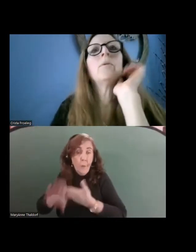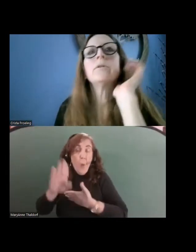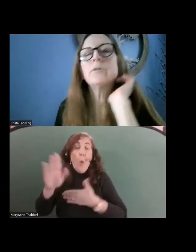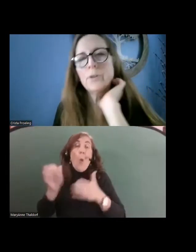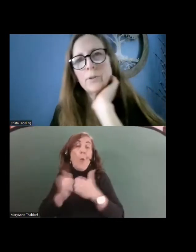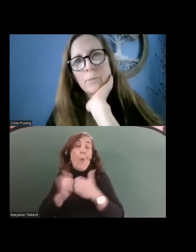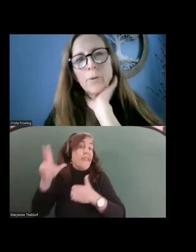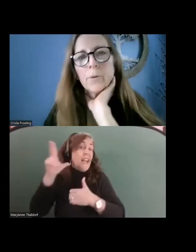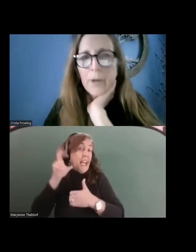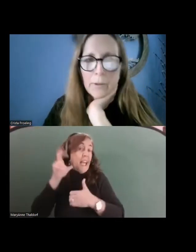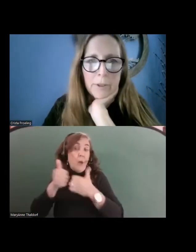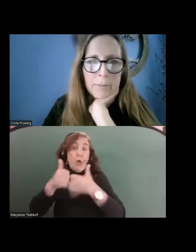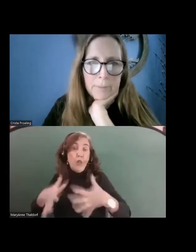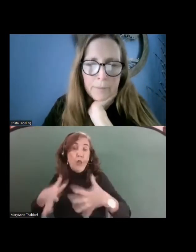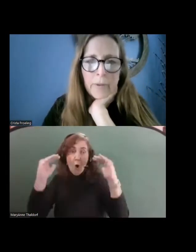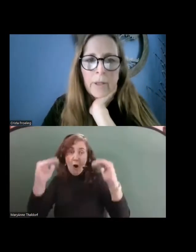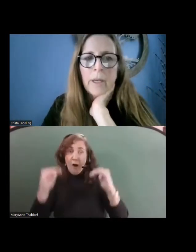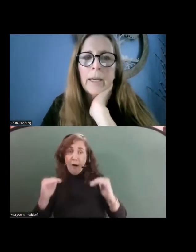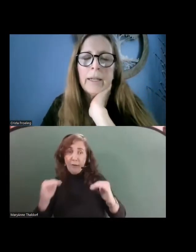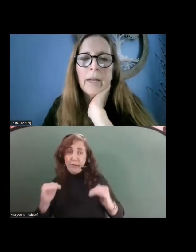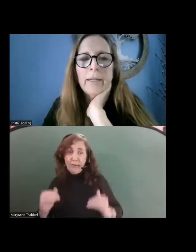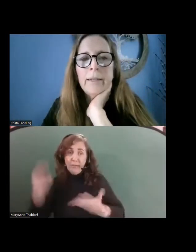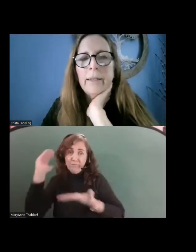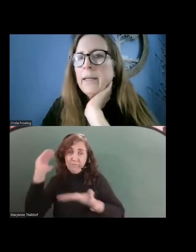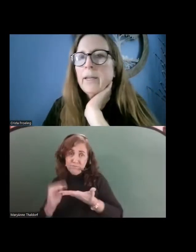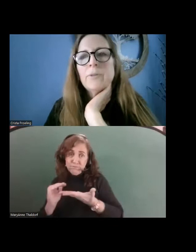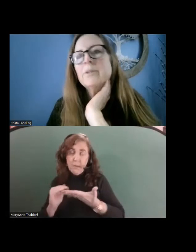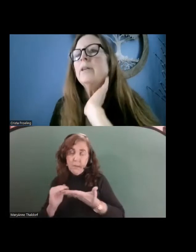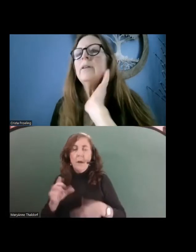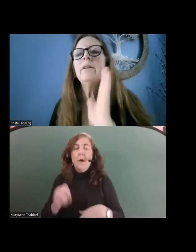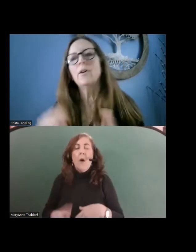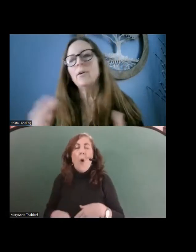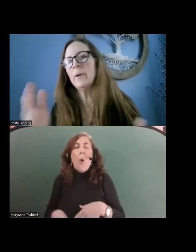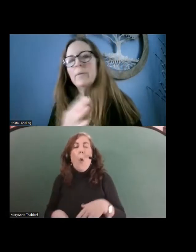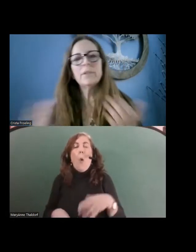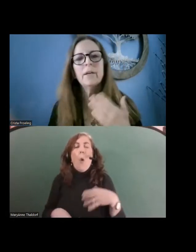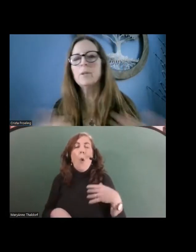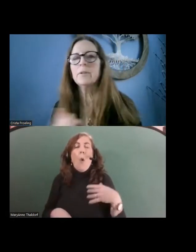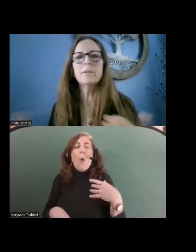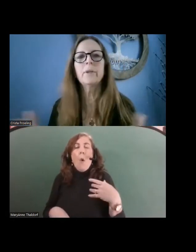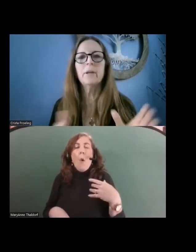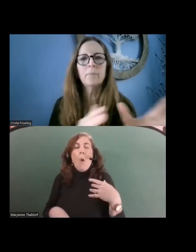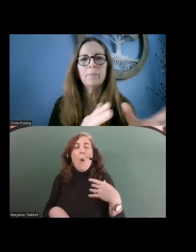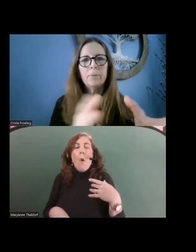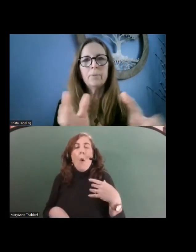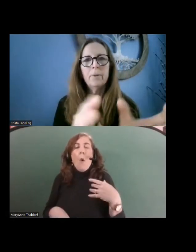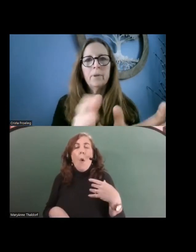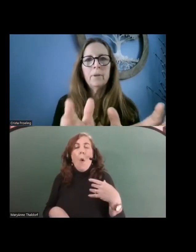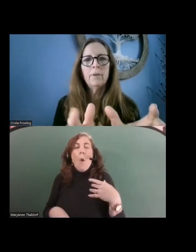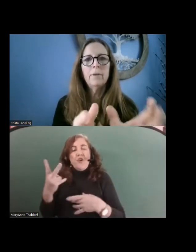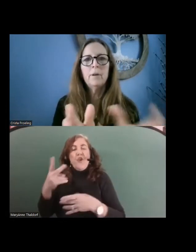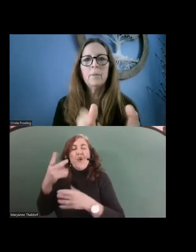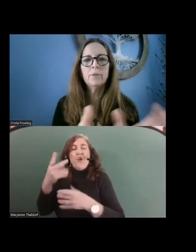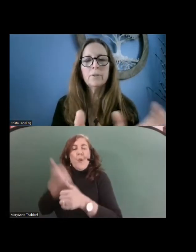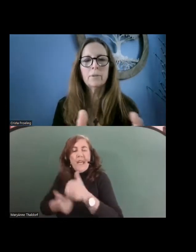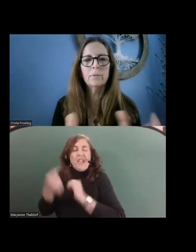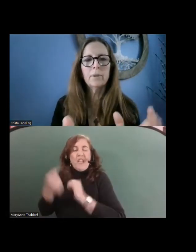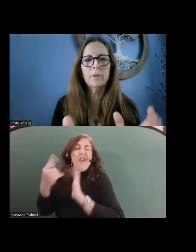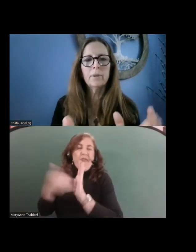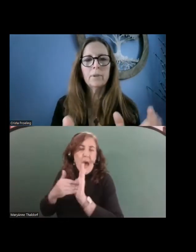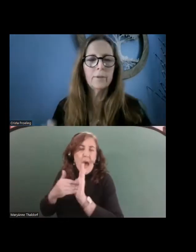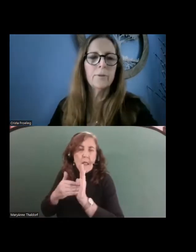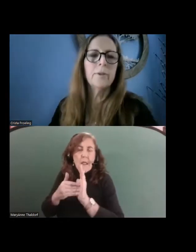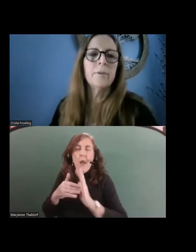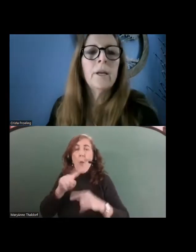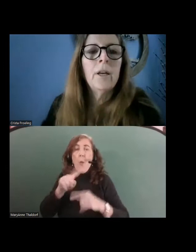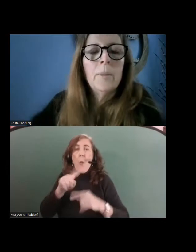about 1 or 2 per 1,000. And 90, and you'll see, you know, every time I look something up, the numbers are a little